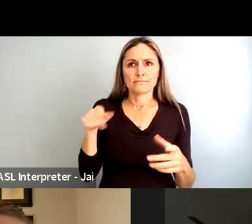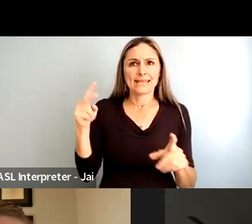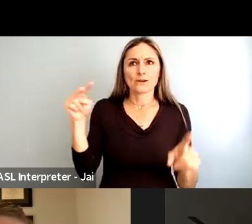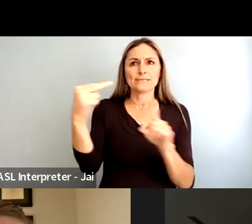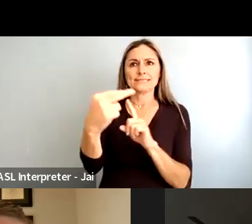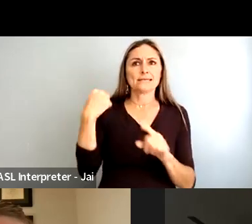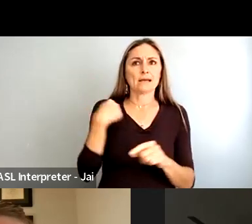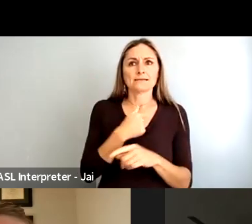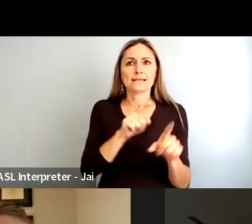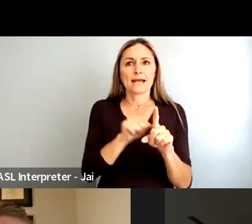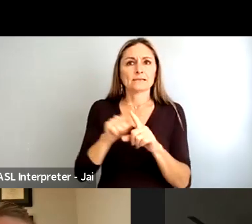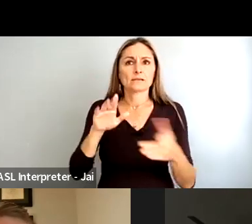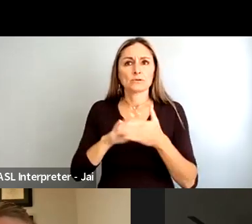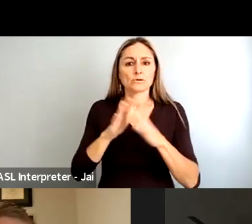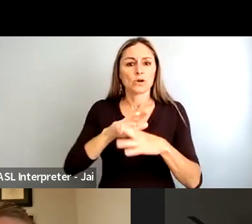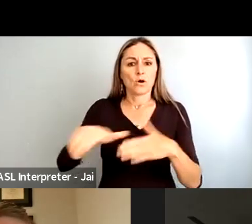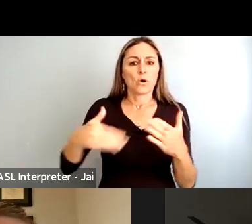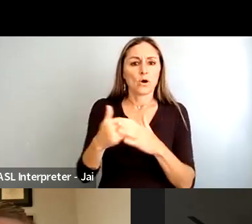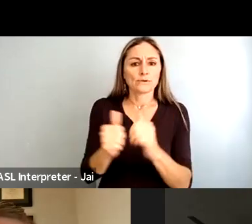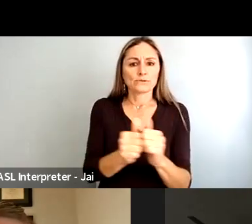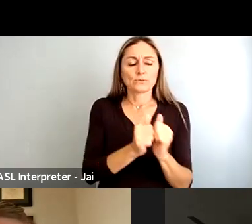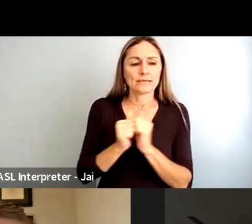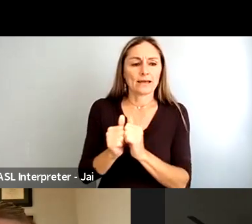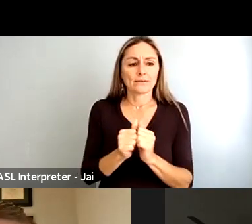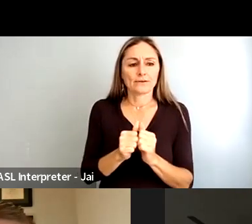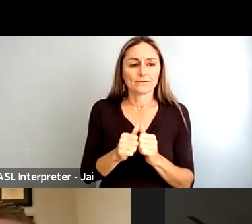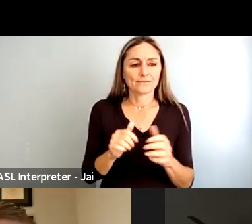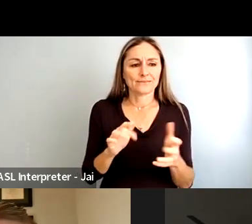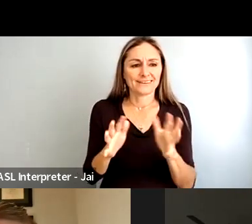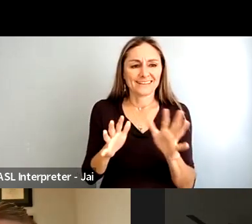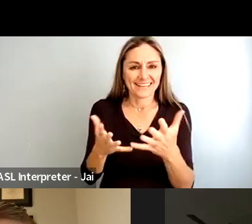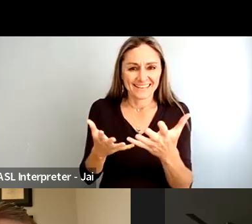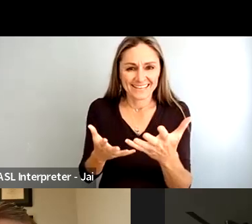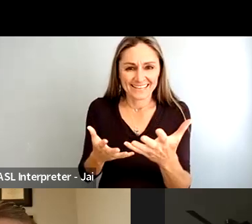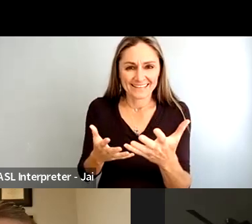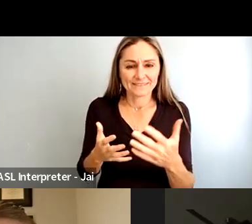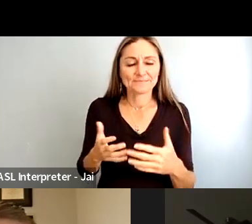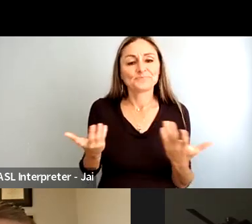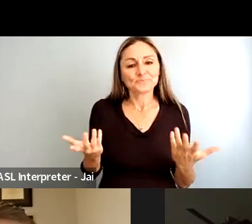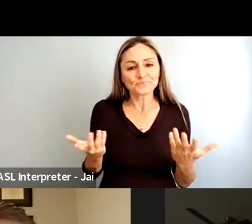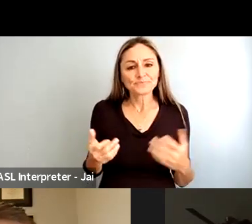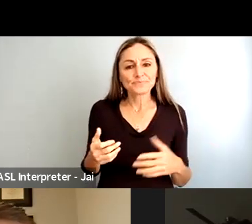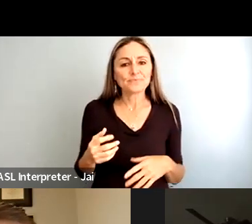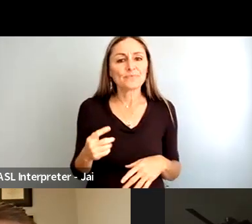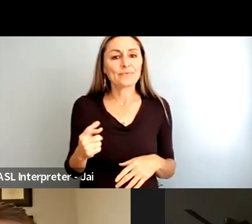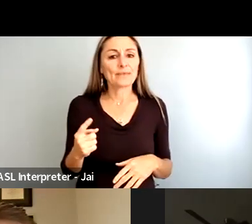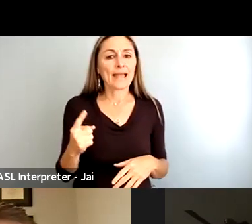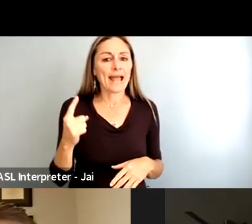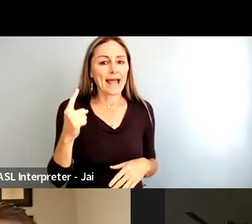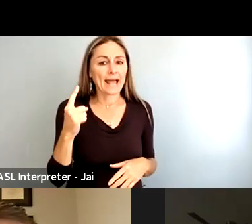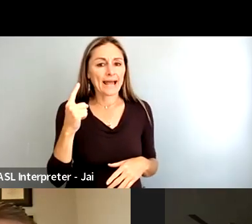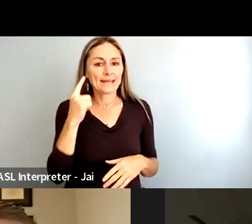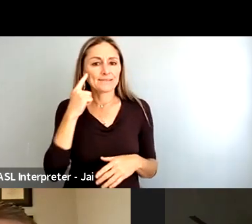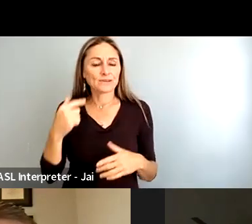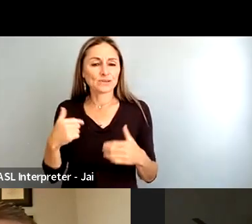community together. So there's a lot. Okay, go ahead. I think where you want to have to break that